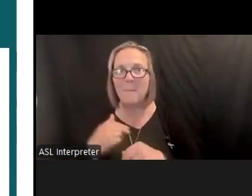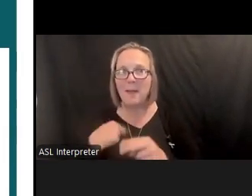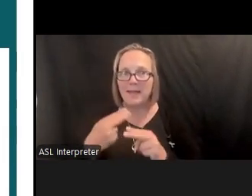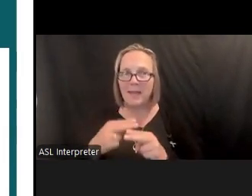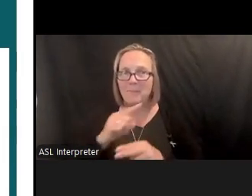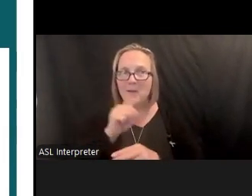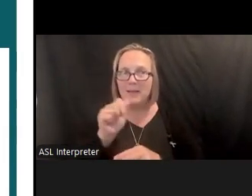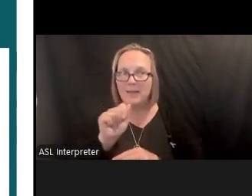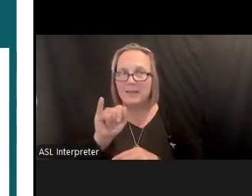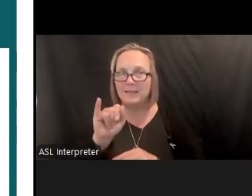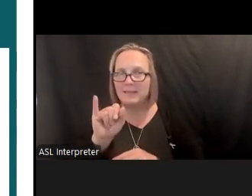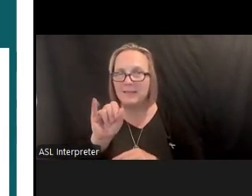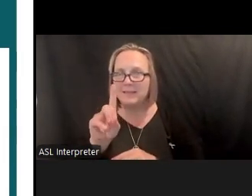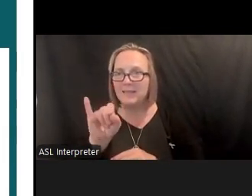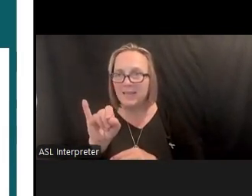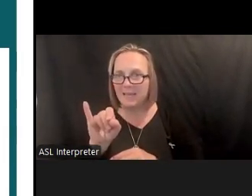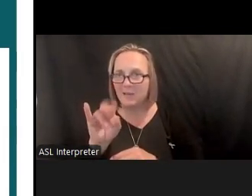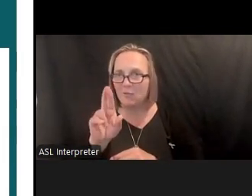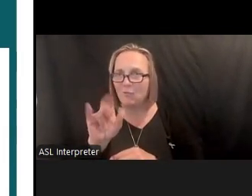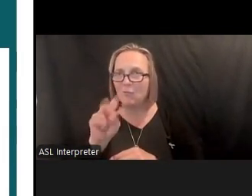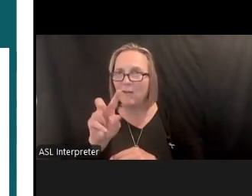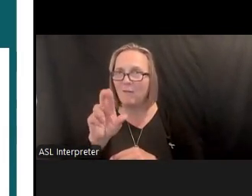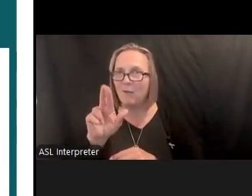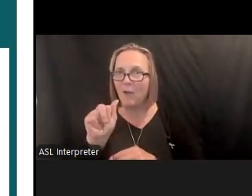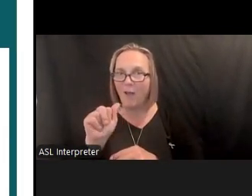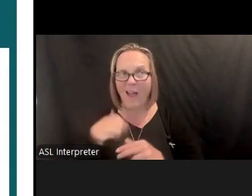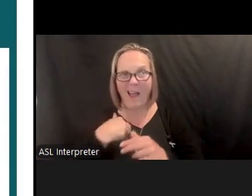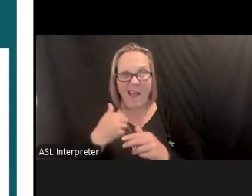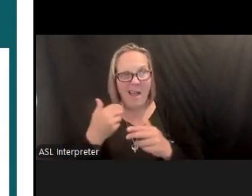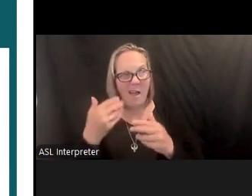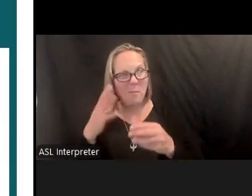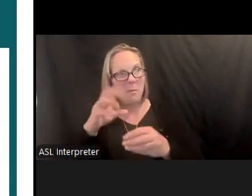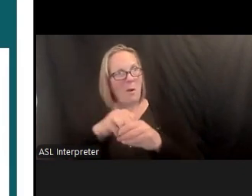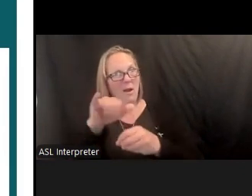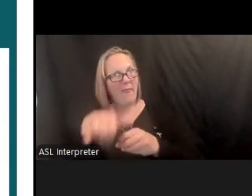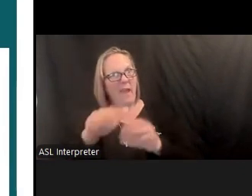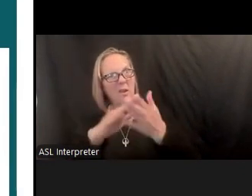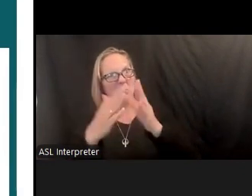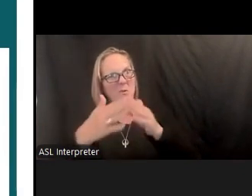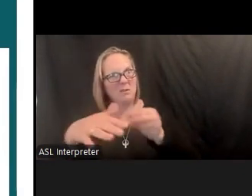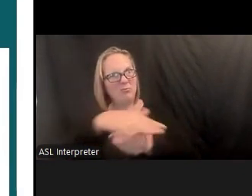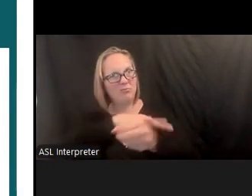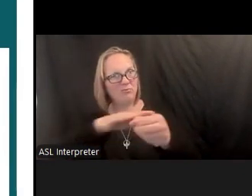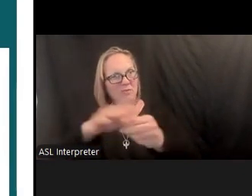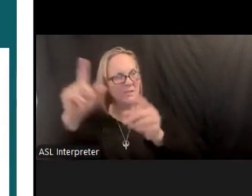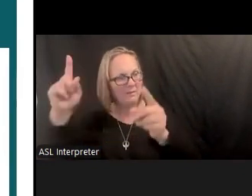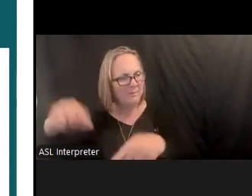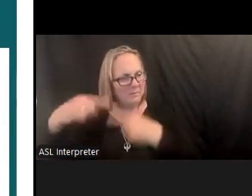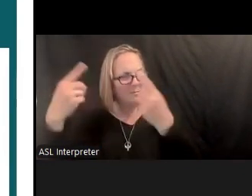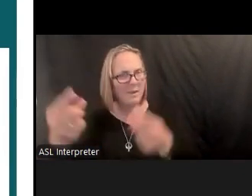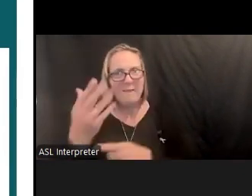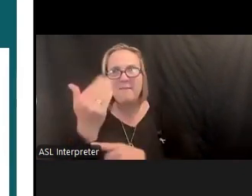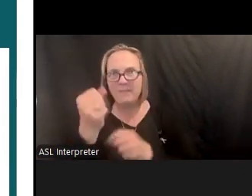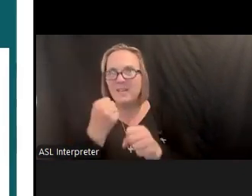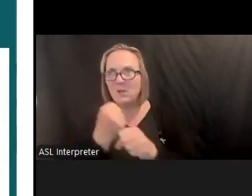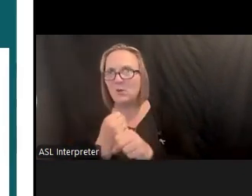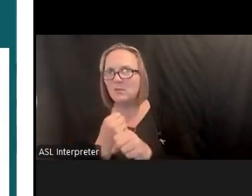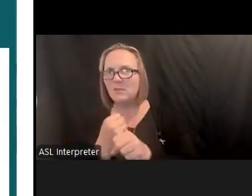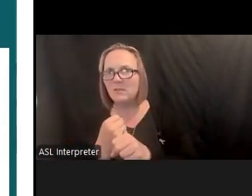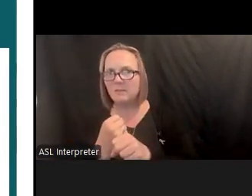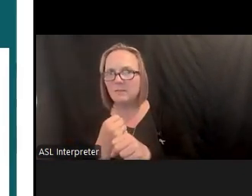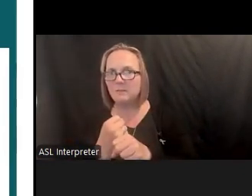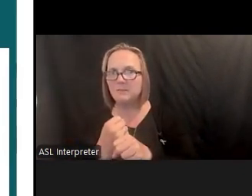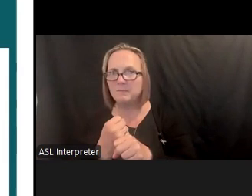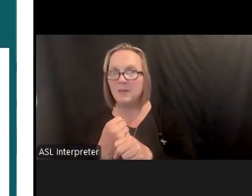Rivera. I've been a part of the community for over 15 years. And actually, I am a resident of one